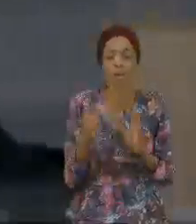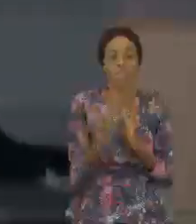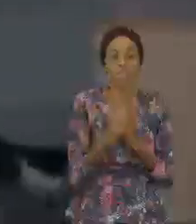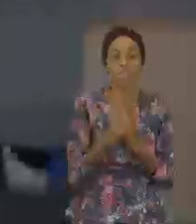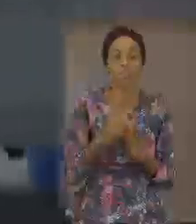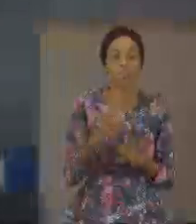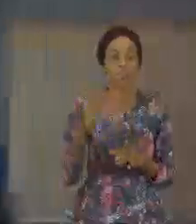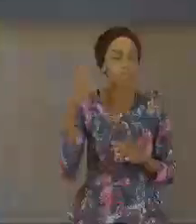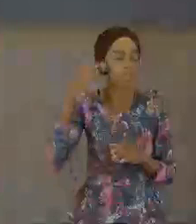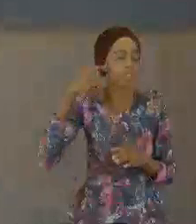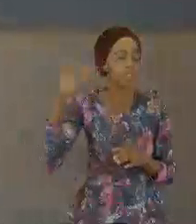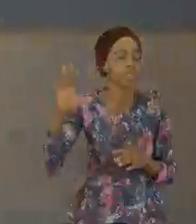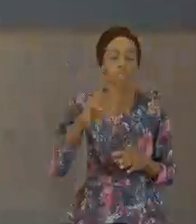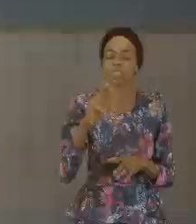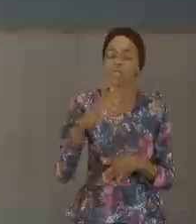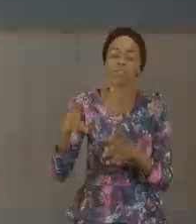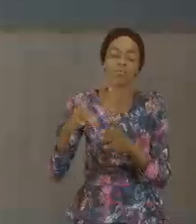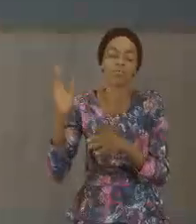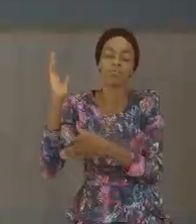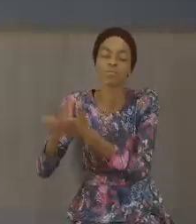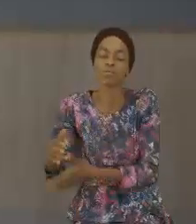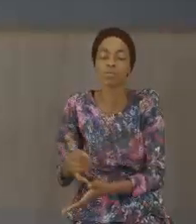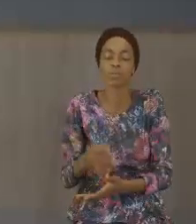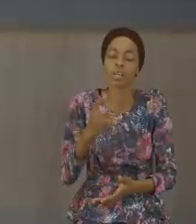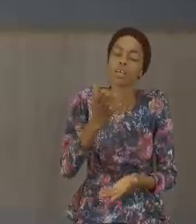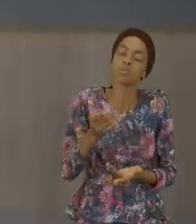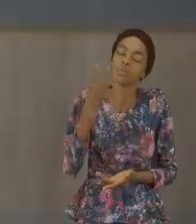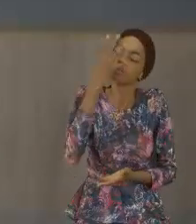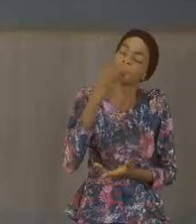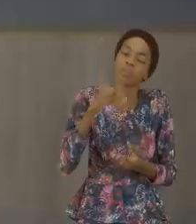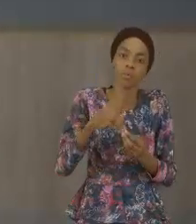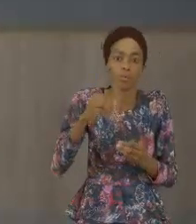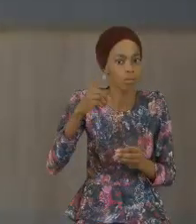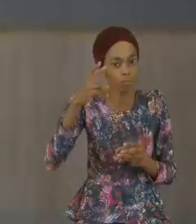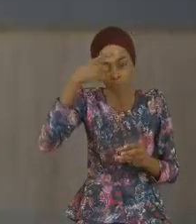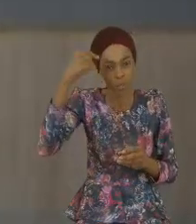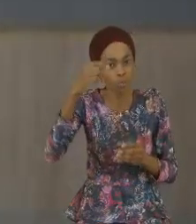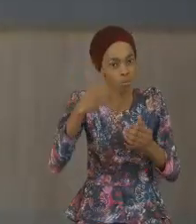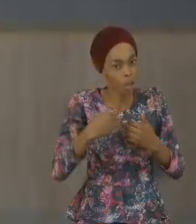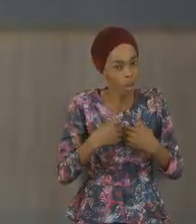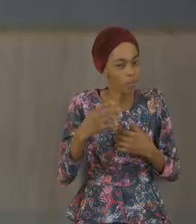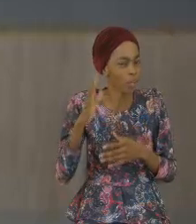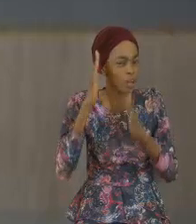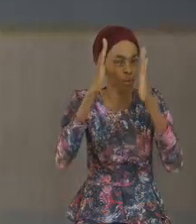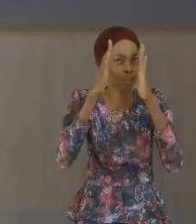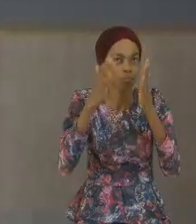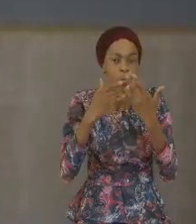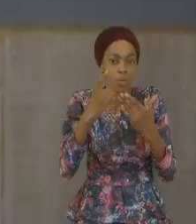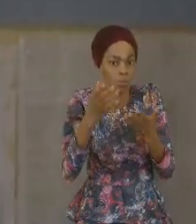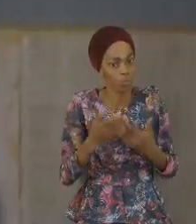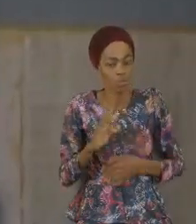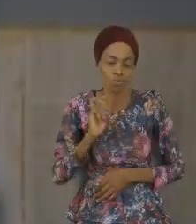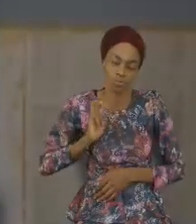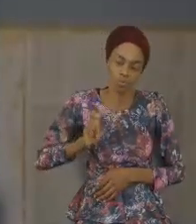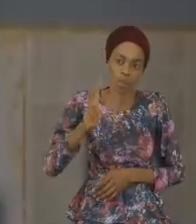put your hand there and stop it. I want to sleep more, because you have a goal. Maybe you want to travel, and the plane is going